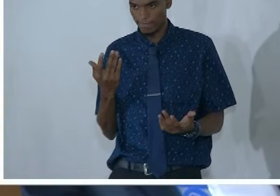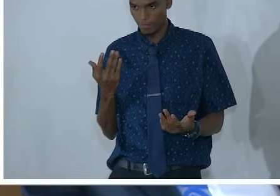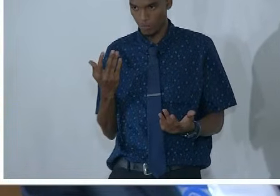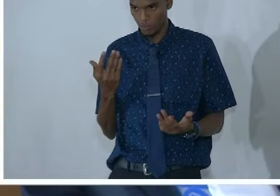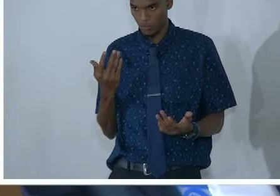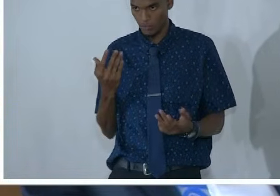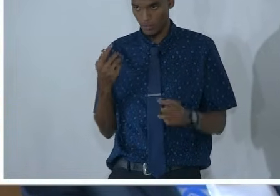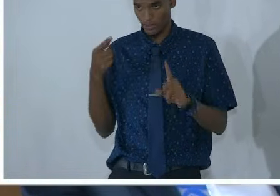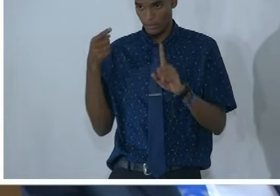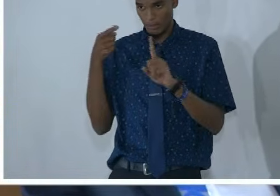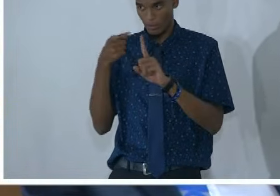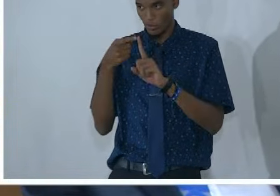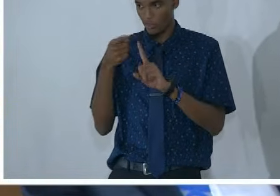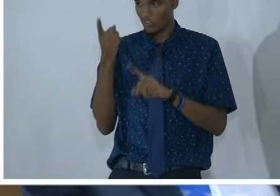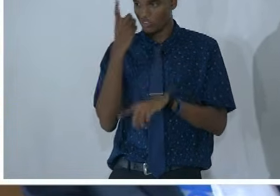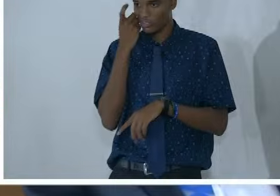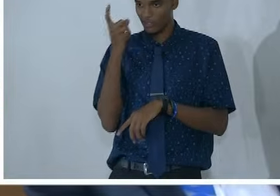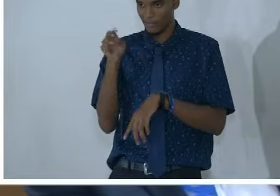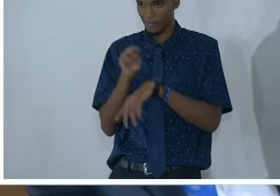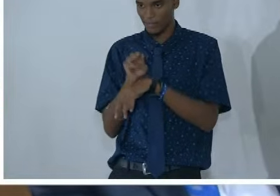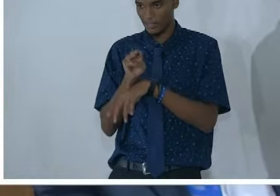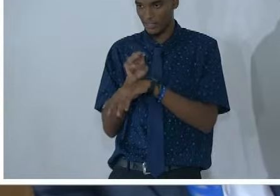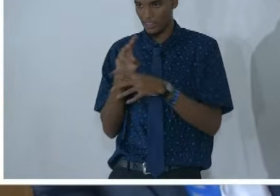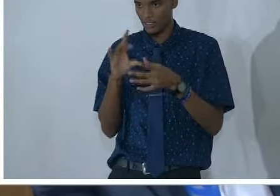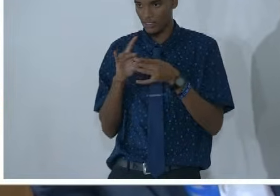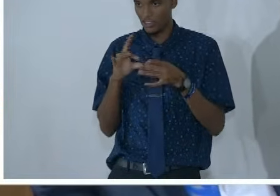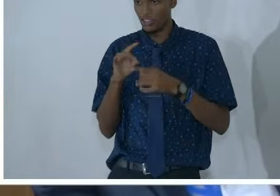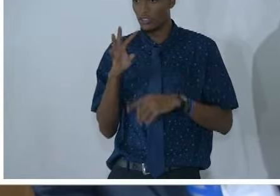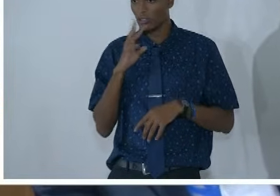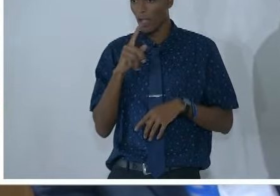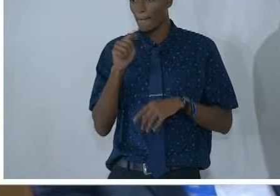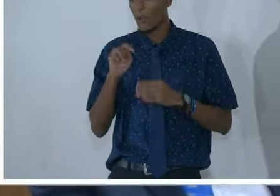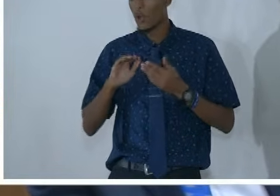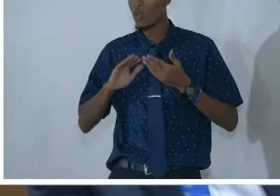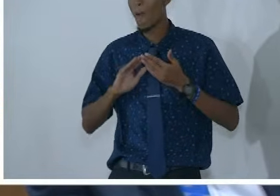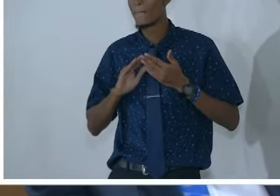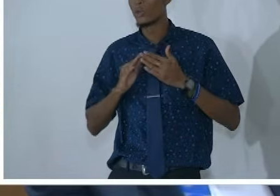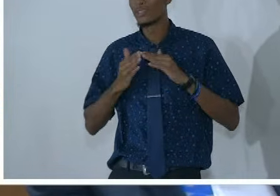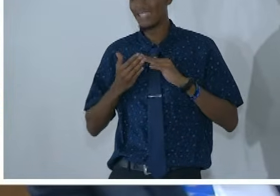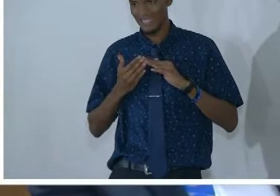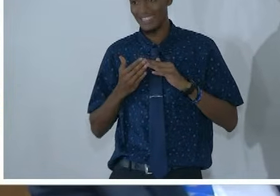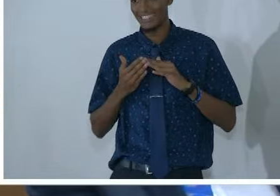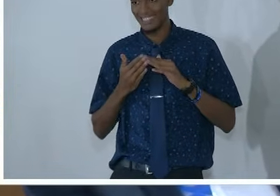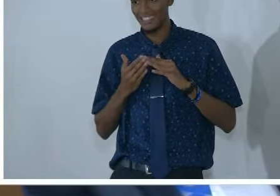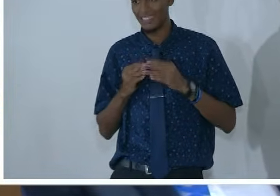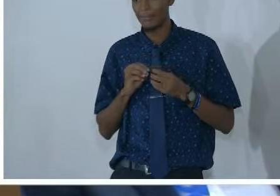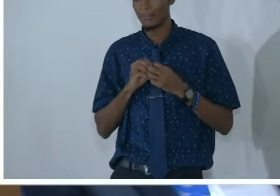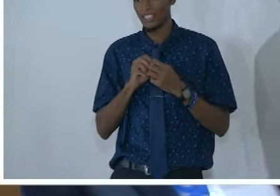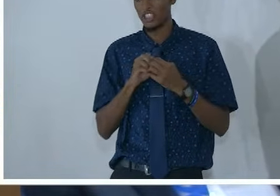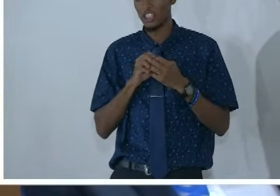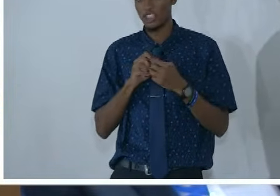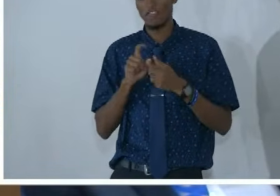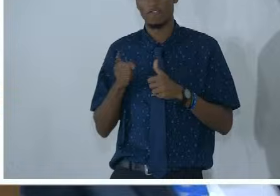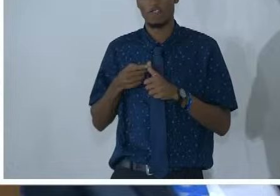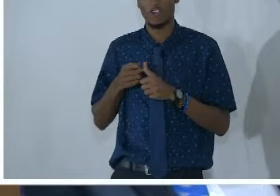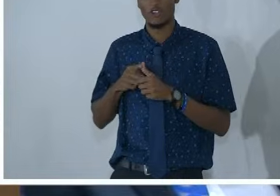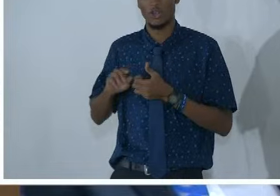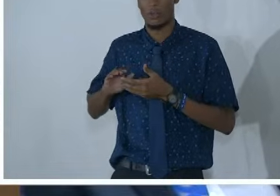the point I think the Minister addressed when he spoke about community mediation, it's